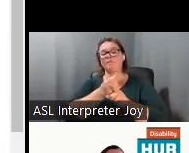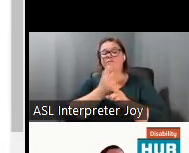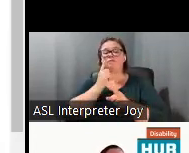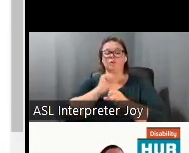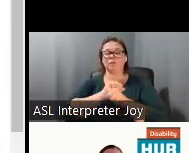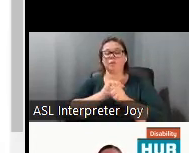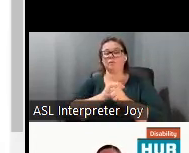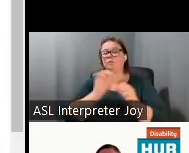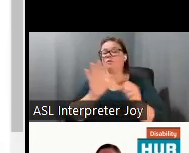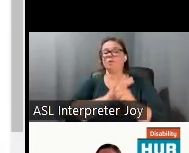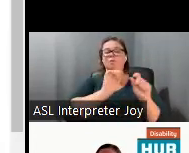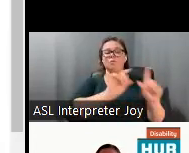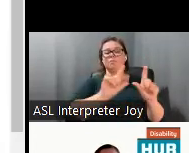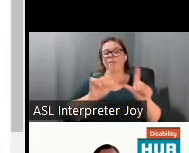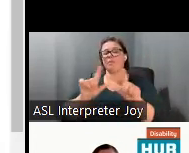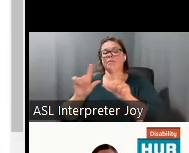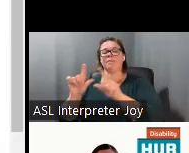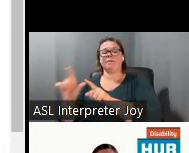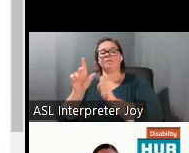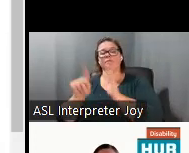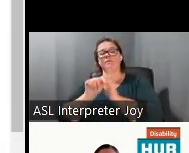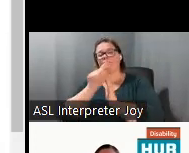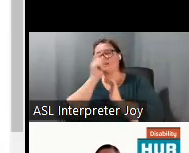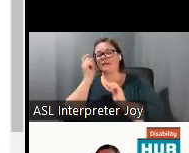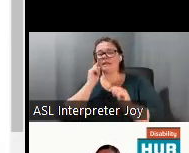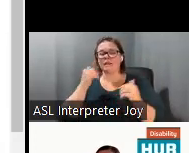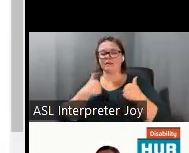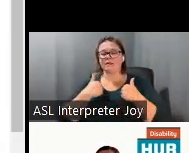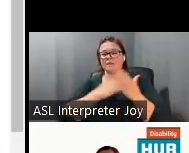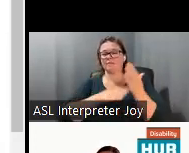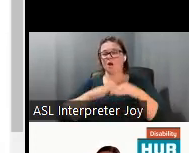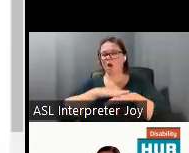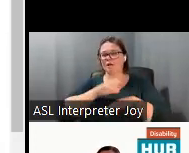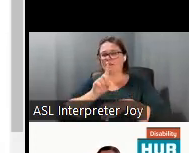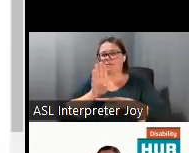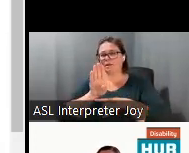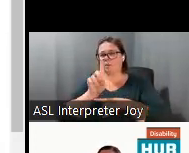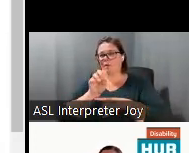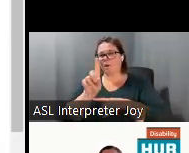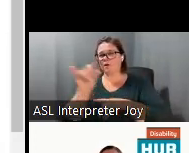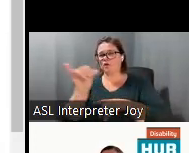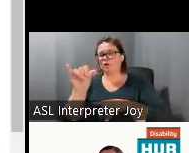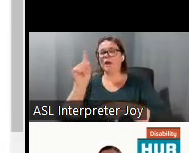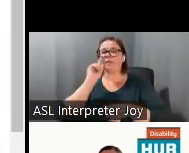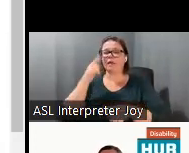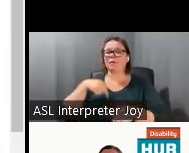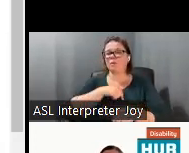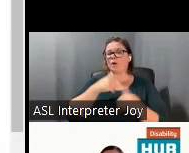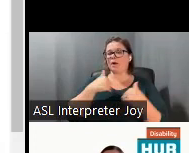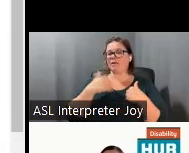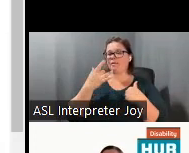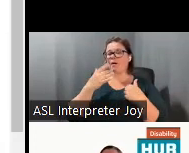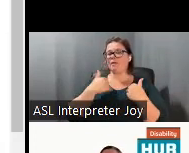carousel here, I believe, because there's also some on DB 101. I believe that we're at about 18 or